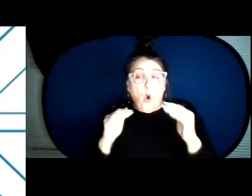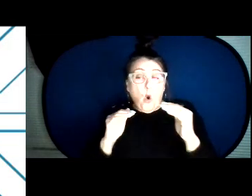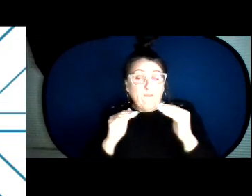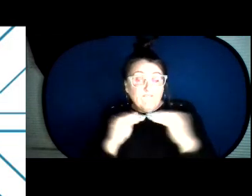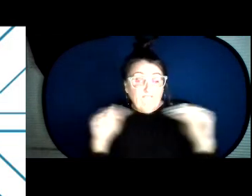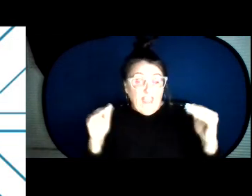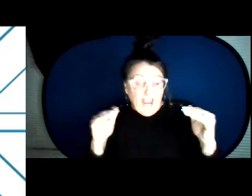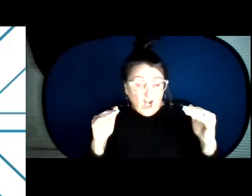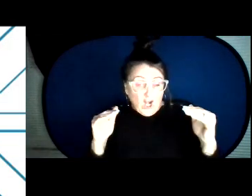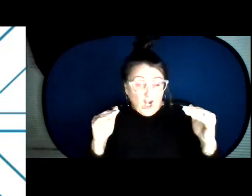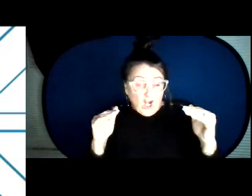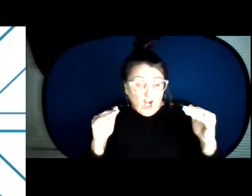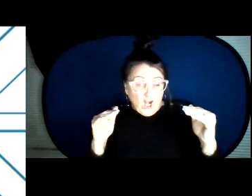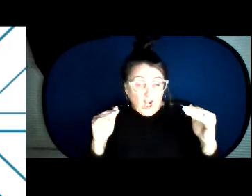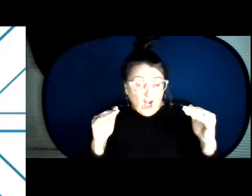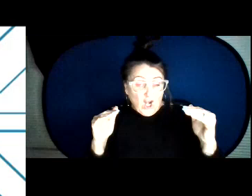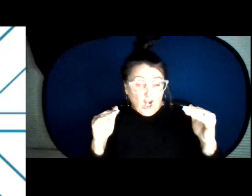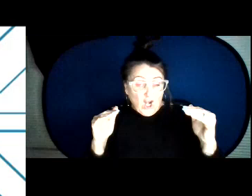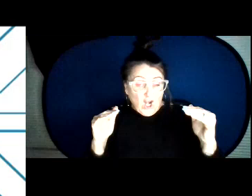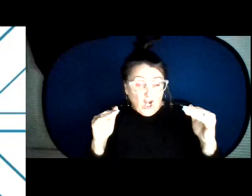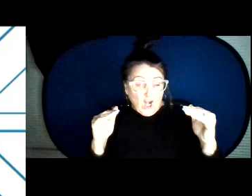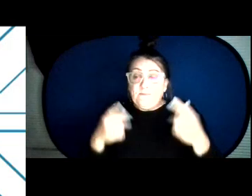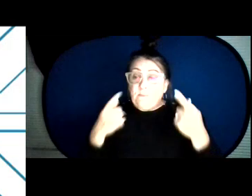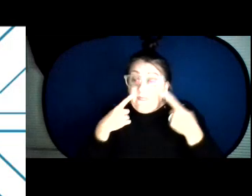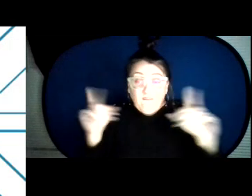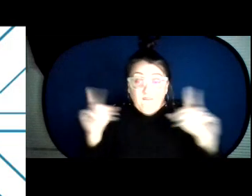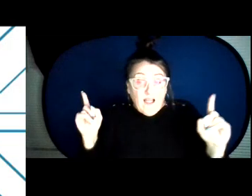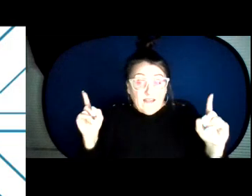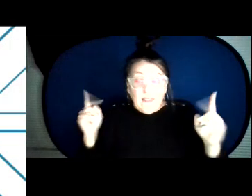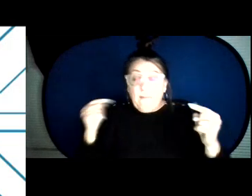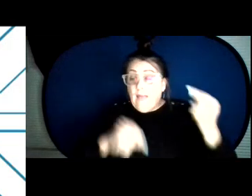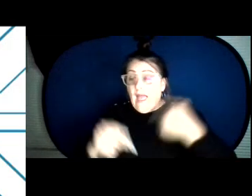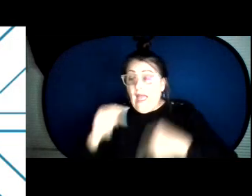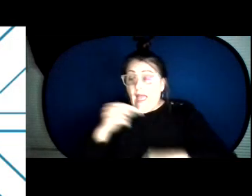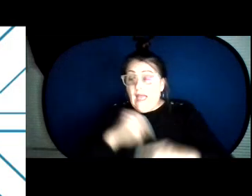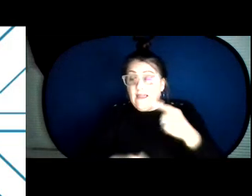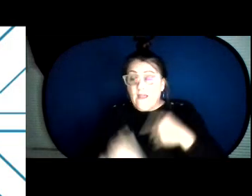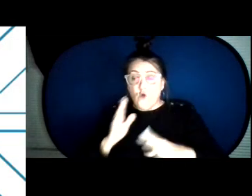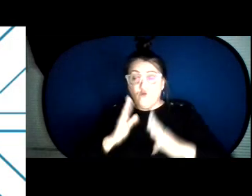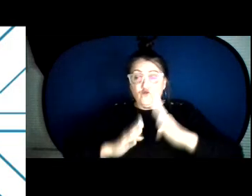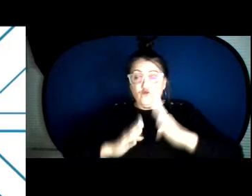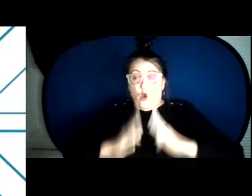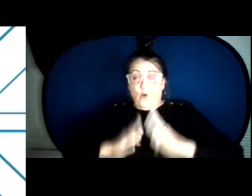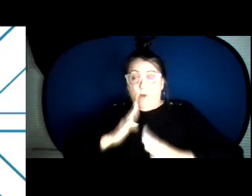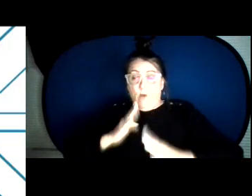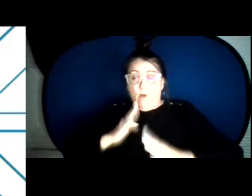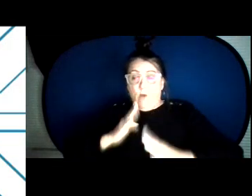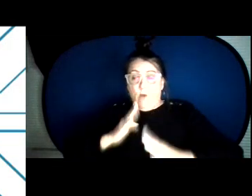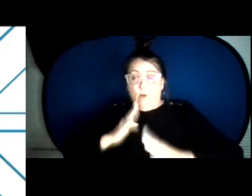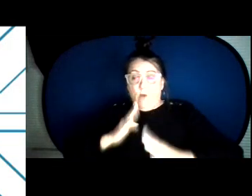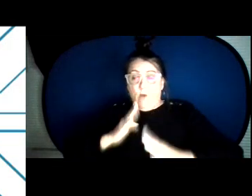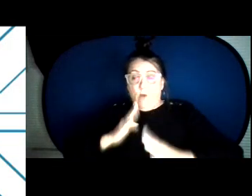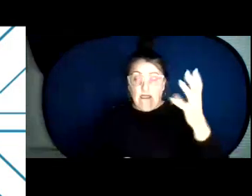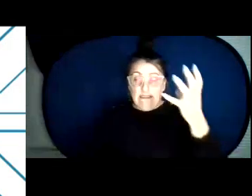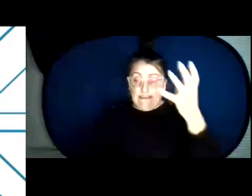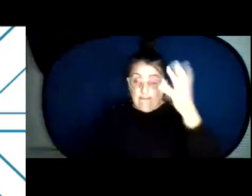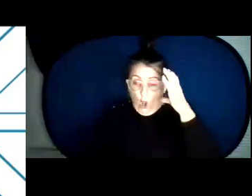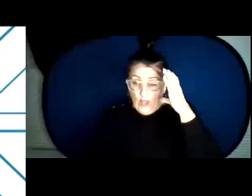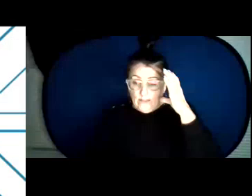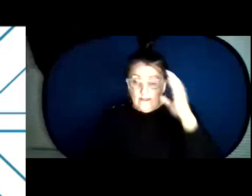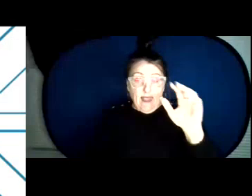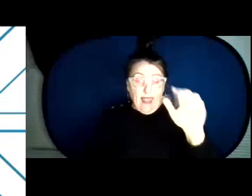And finally, to bring this conversation full circle back to our robot dog spot, if AI can learn to walk,